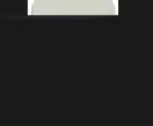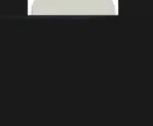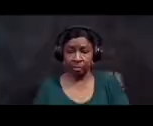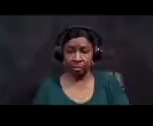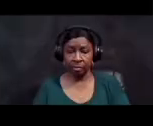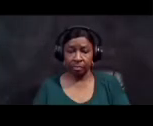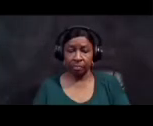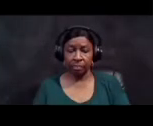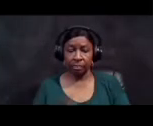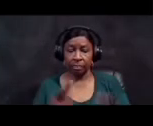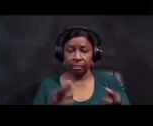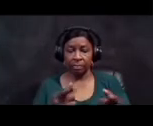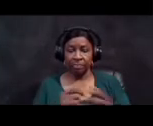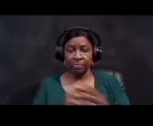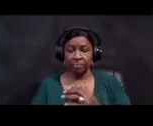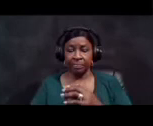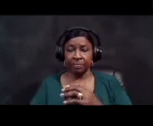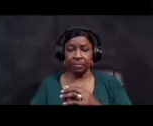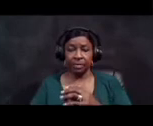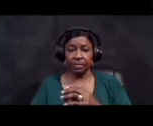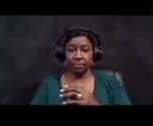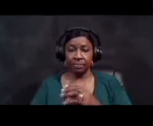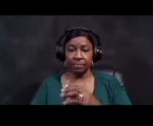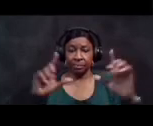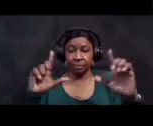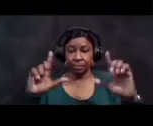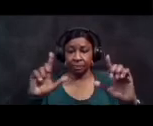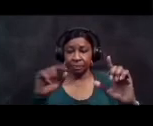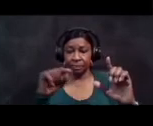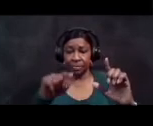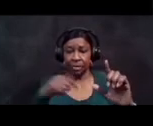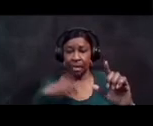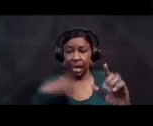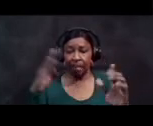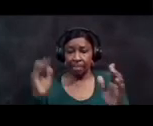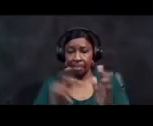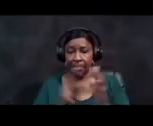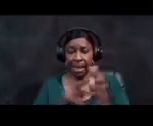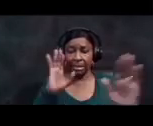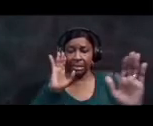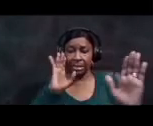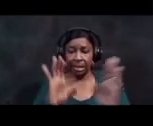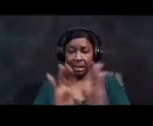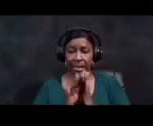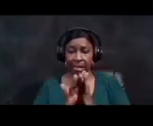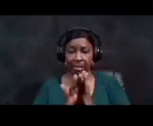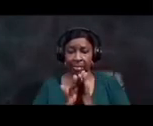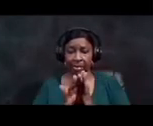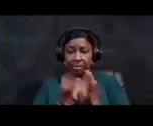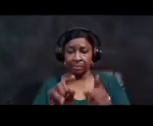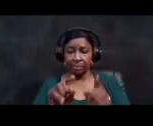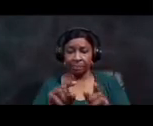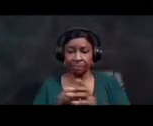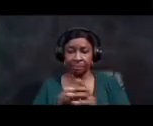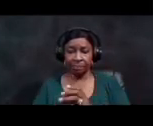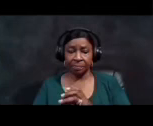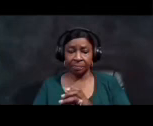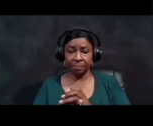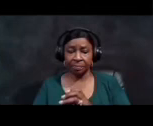And this is the cover. I'll come back to the image at the top of the cover.